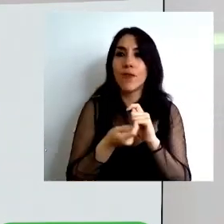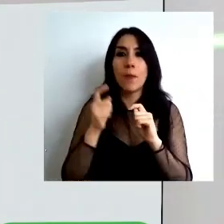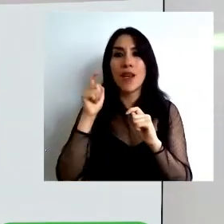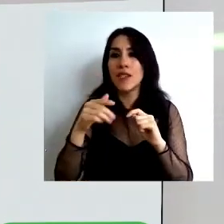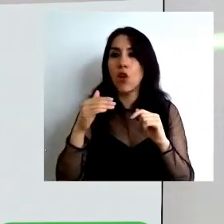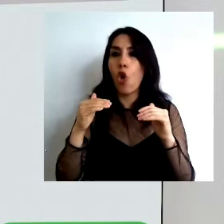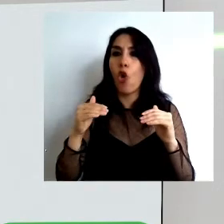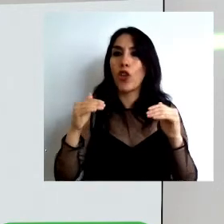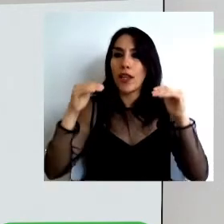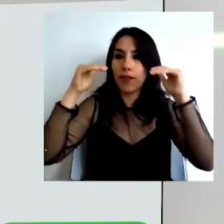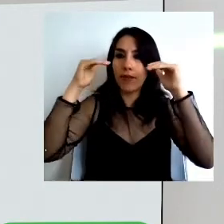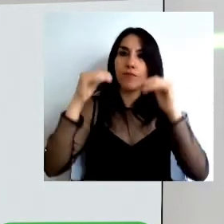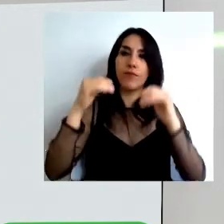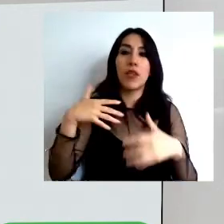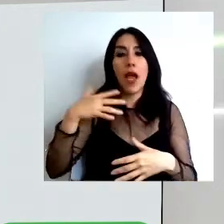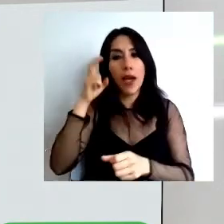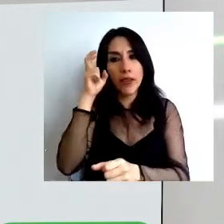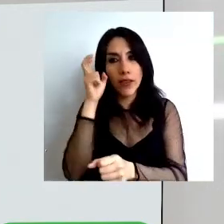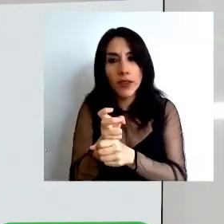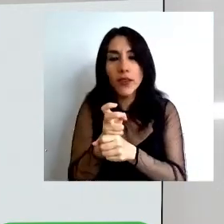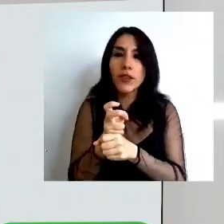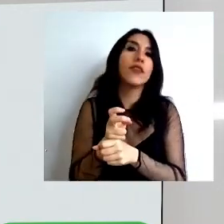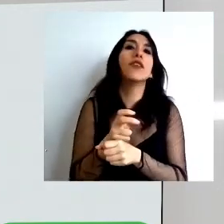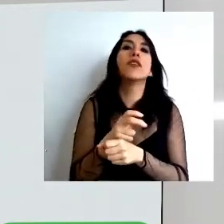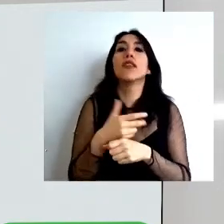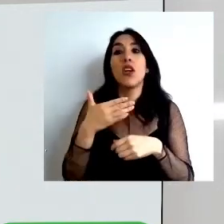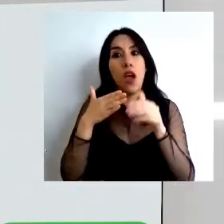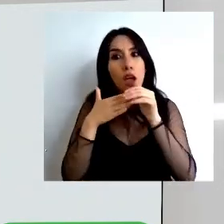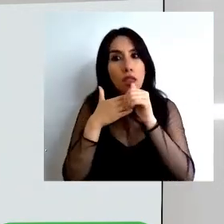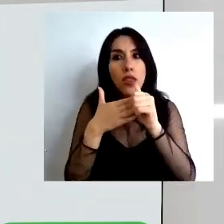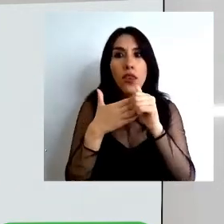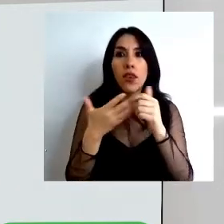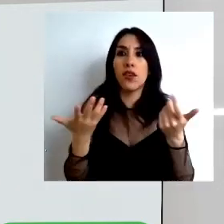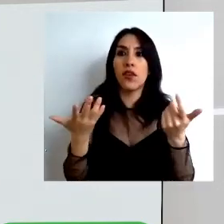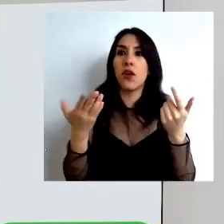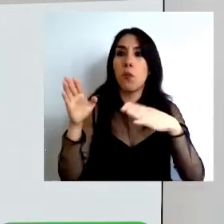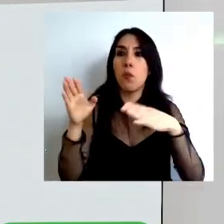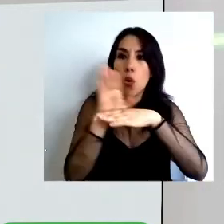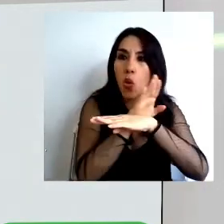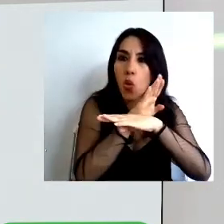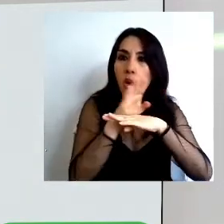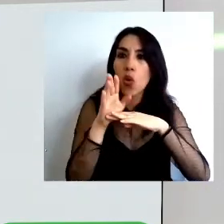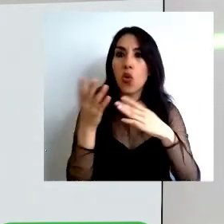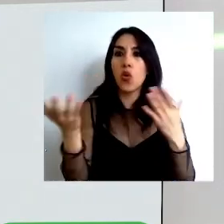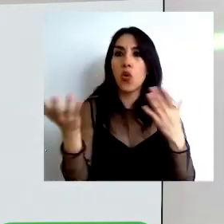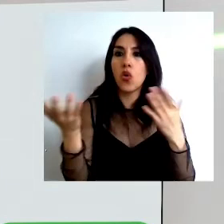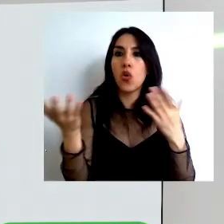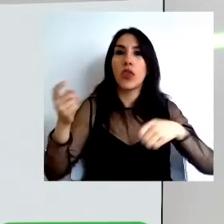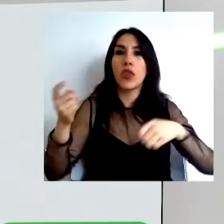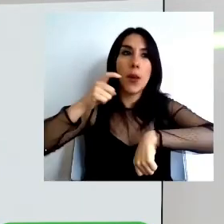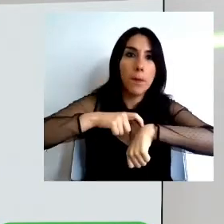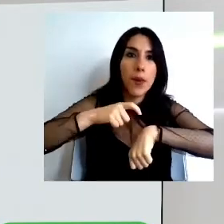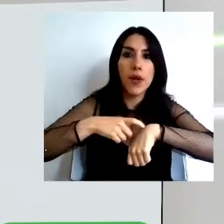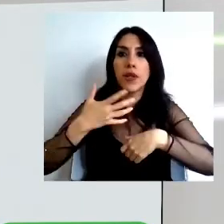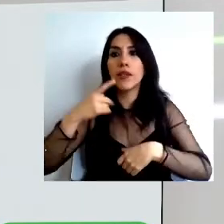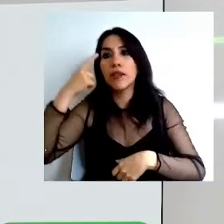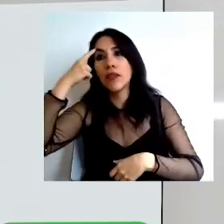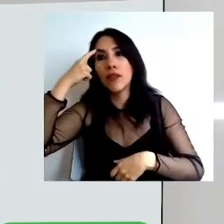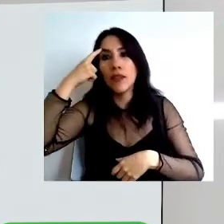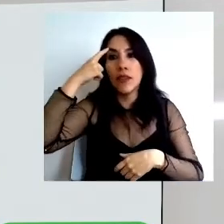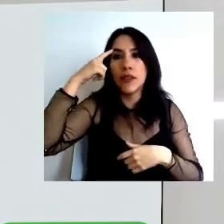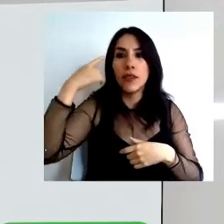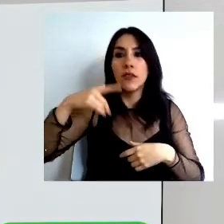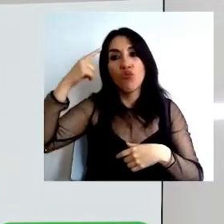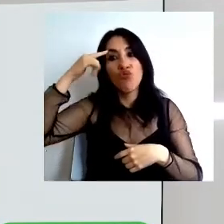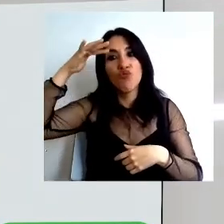time to open up, not necessarily open source, but to share your unique expertise, your methodologies, and dare to